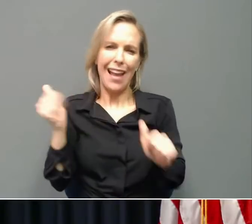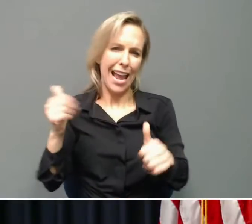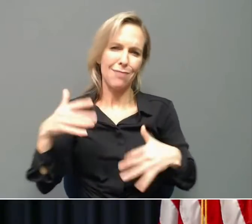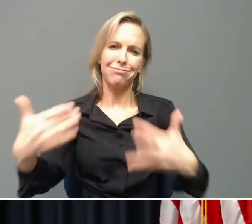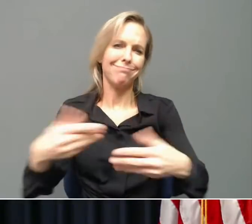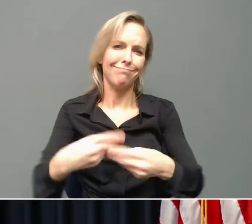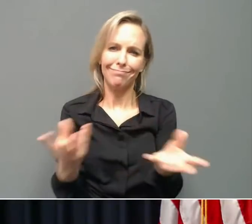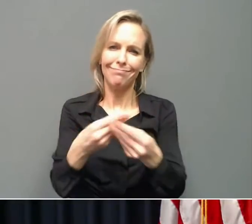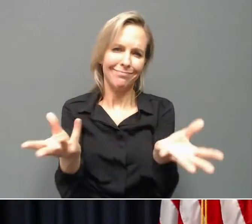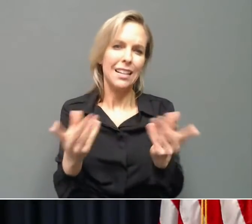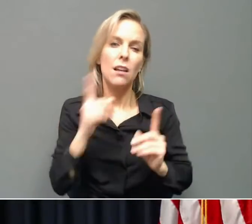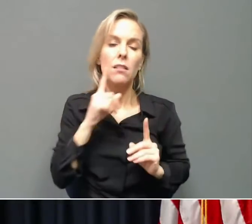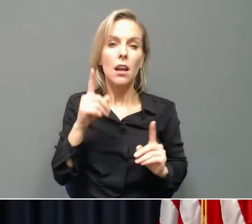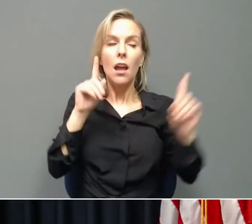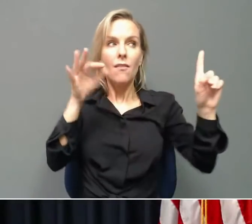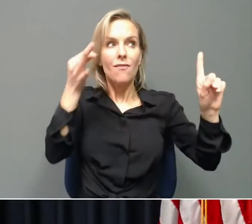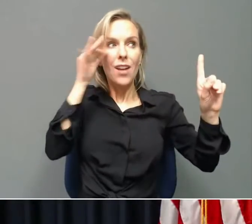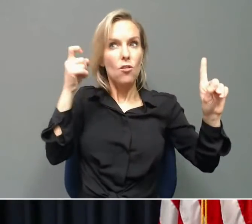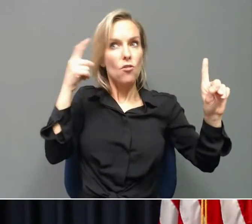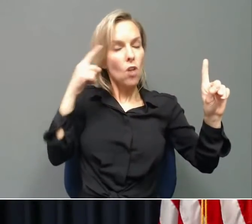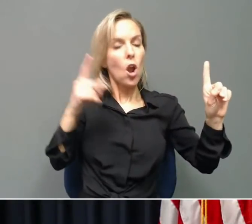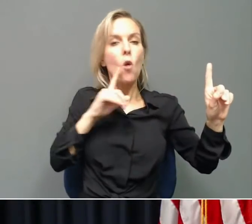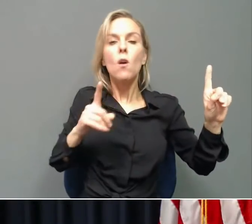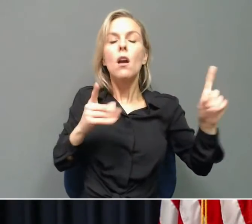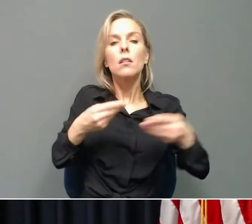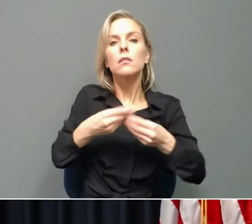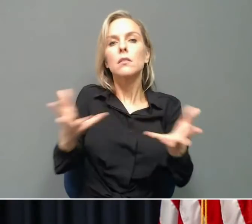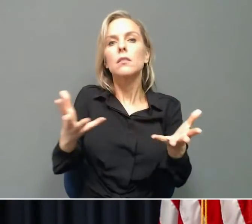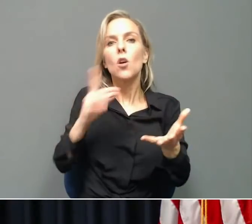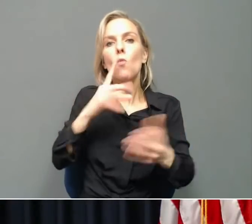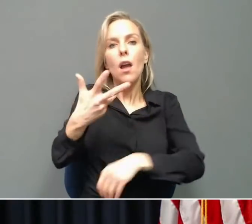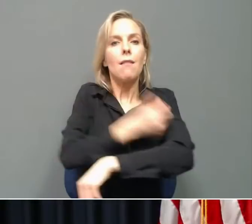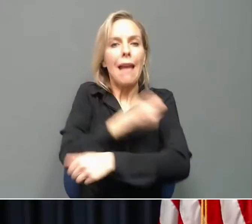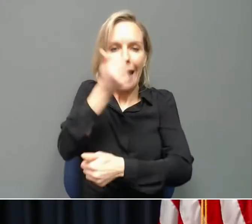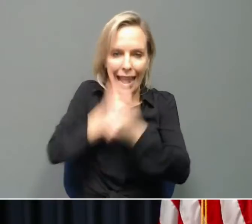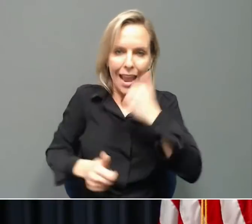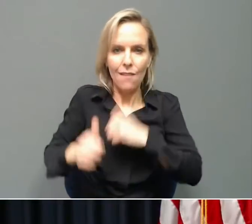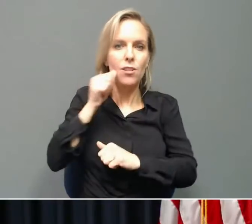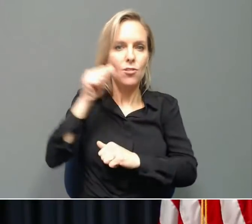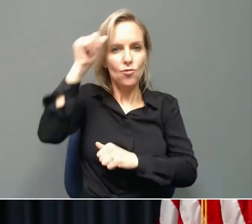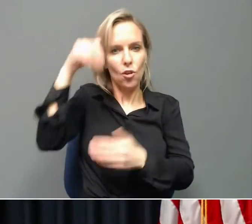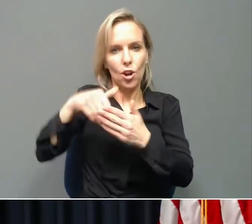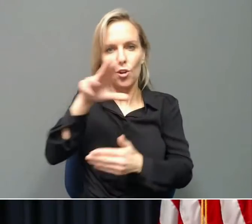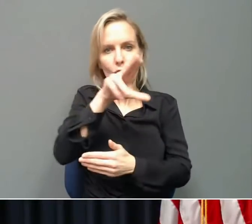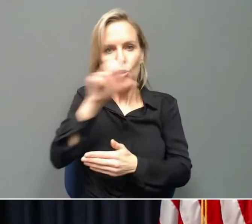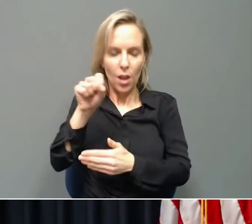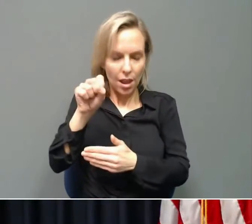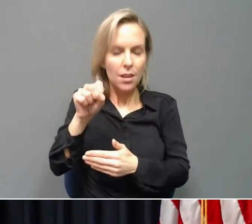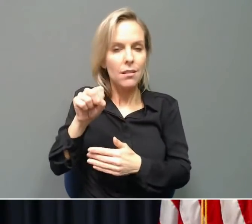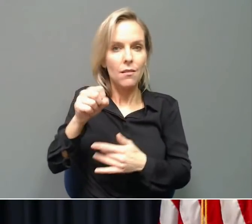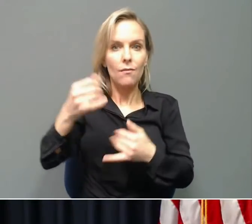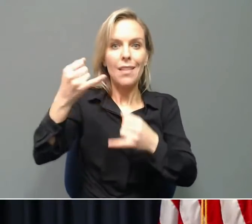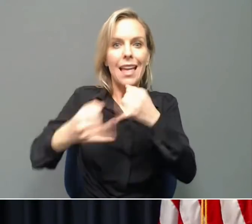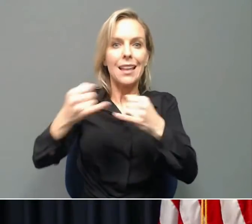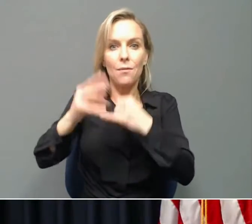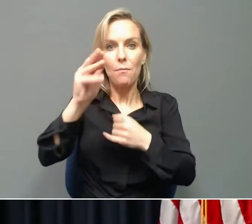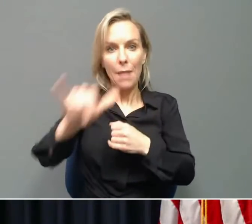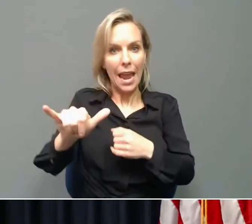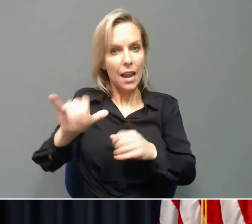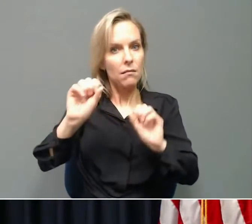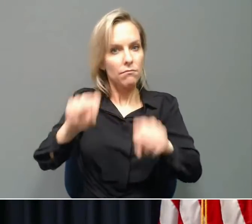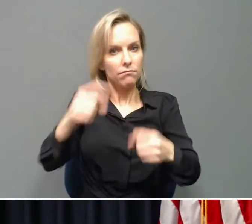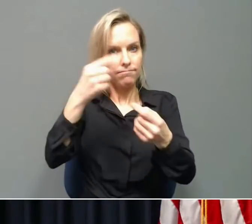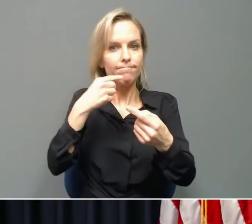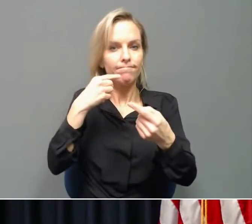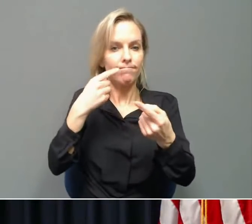they anticipate shipping enough vaccine to immunize every adult in the United States of America by the end of May. That's just 2.5